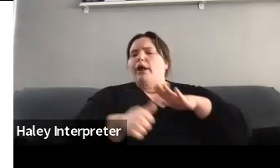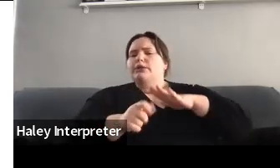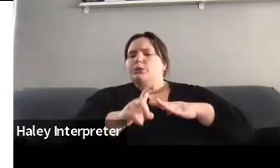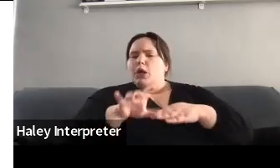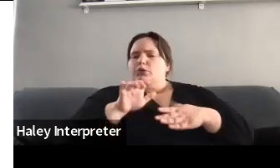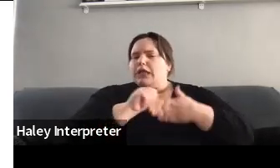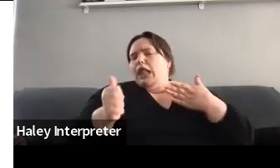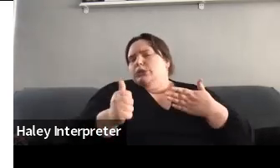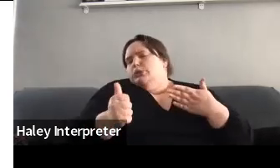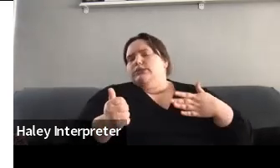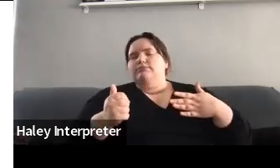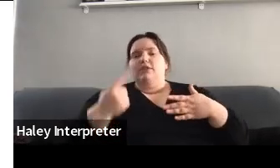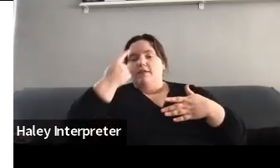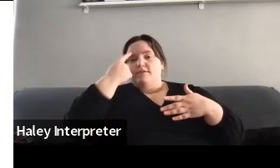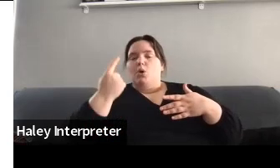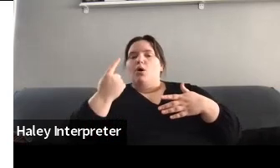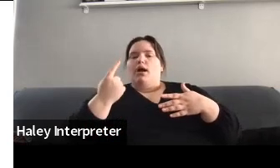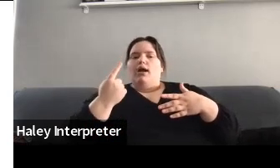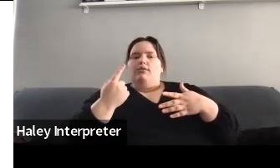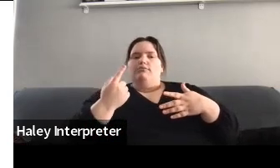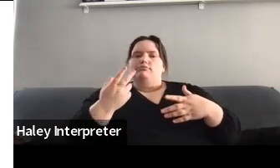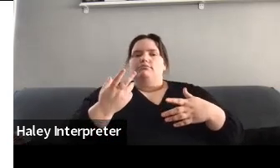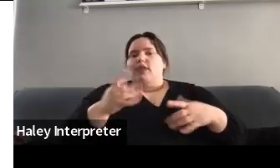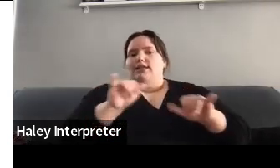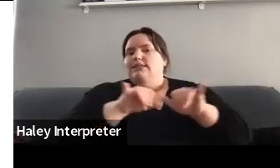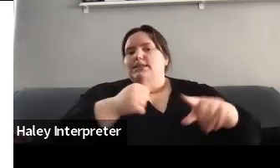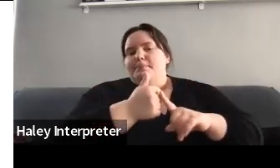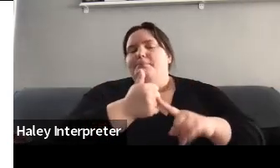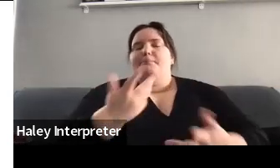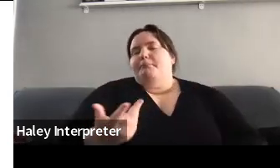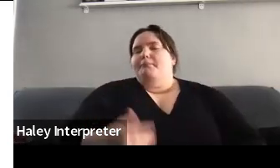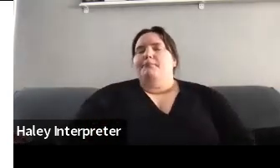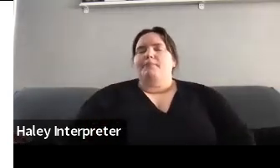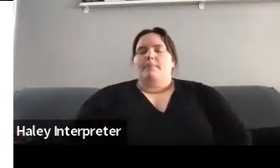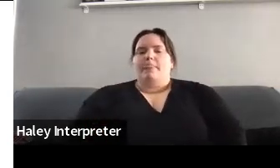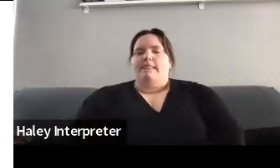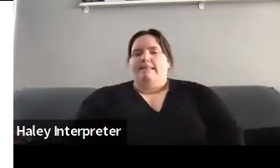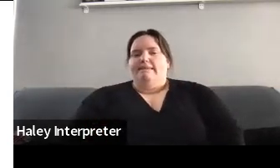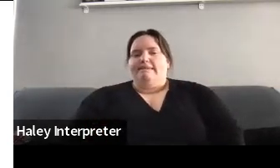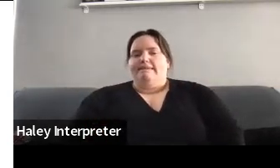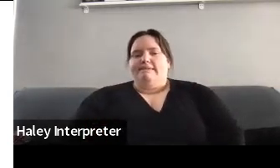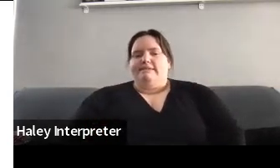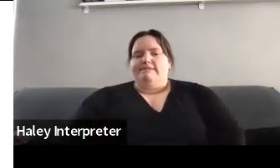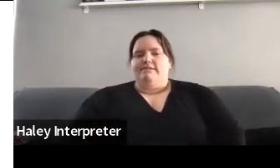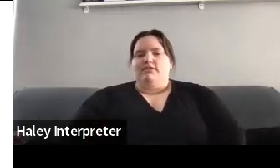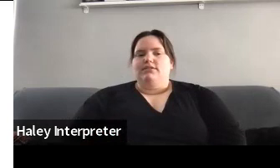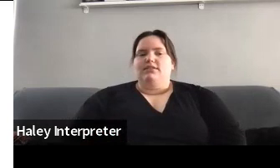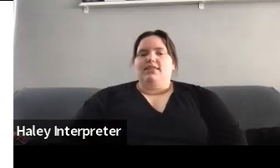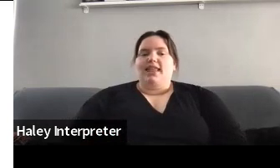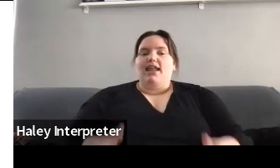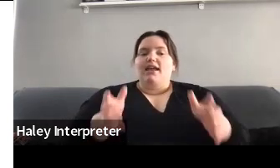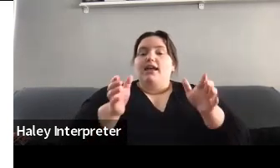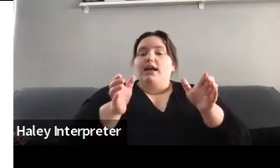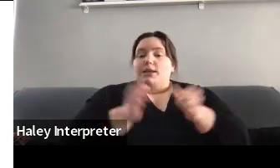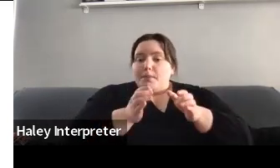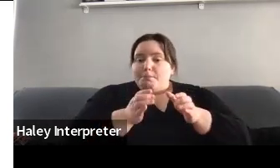$100 for the main unit itself. And then clumping litter may make it easier for you to